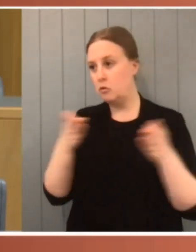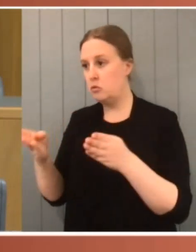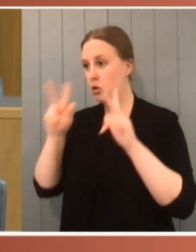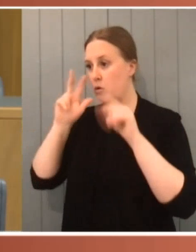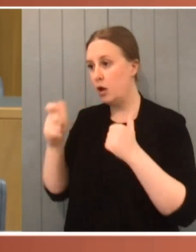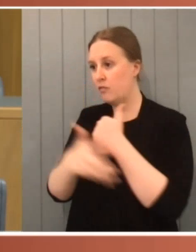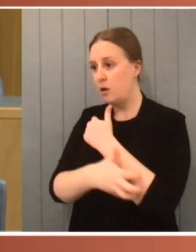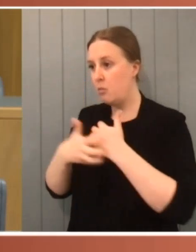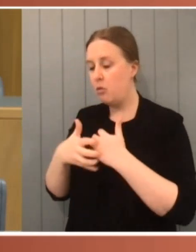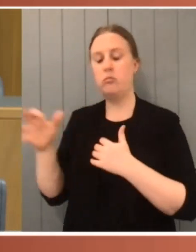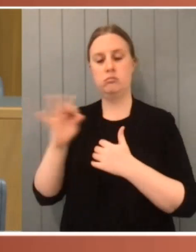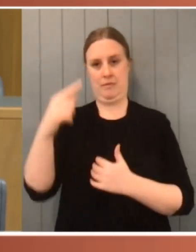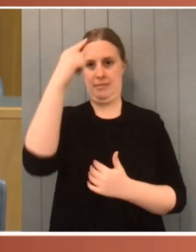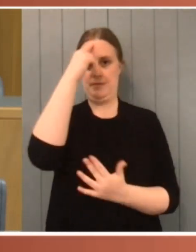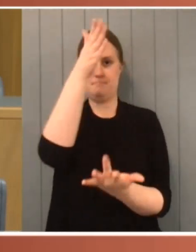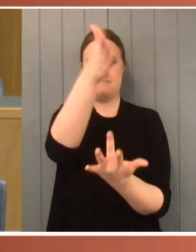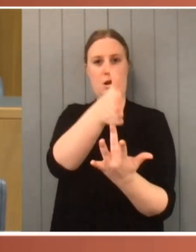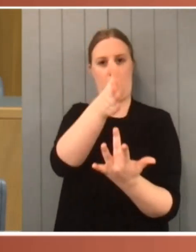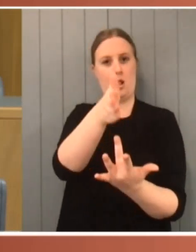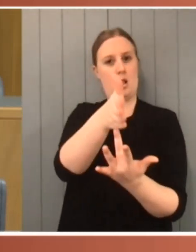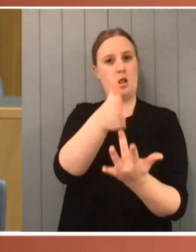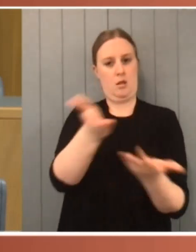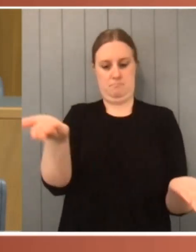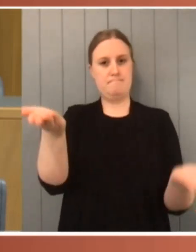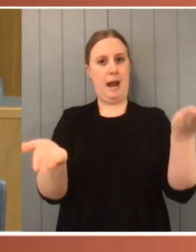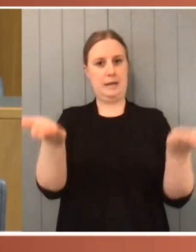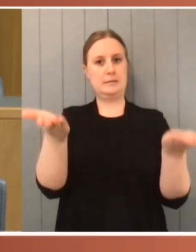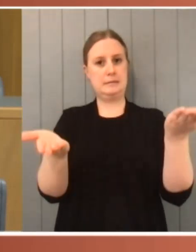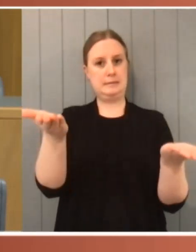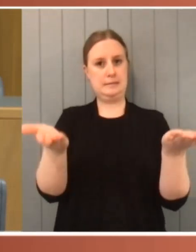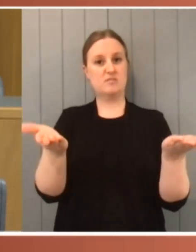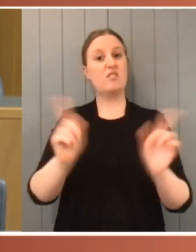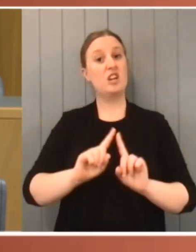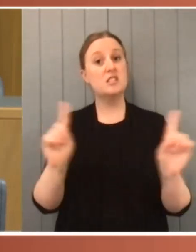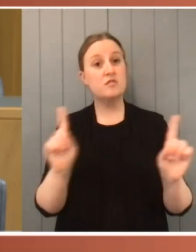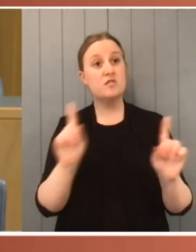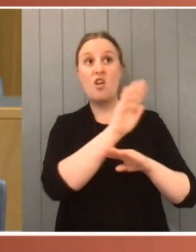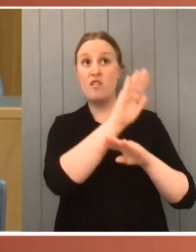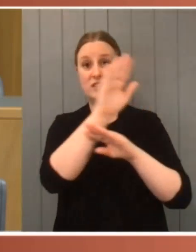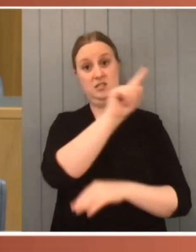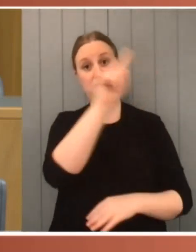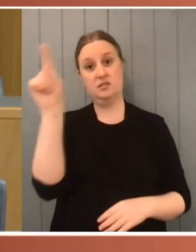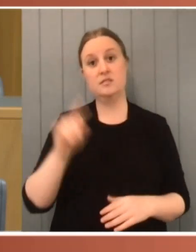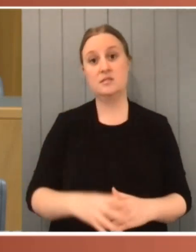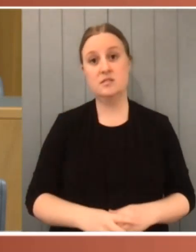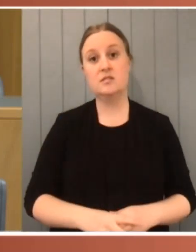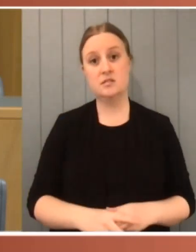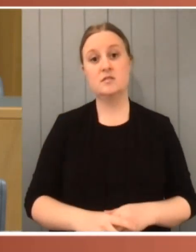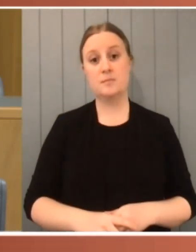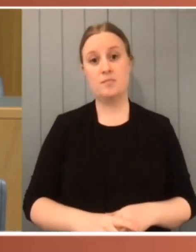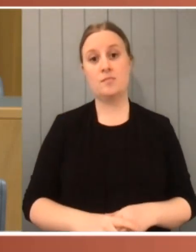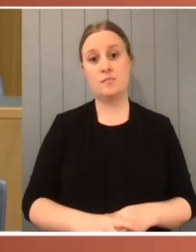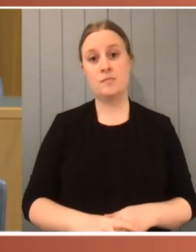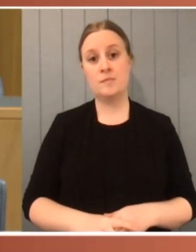evident in other parts of the globe. What I have described as Australia's democratic